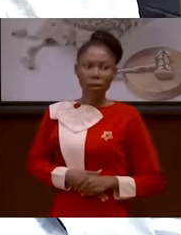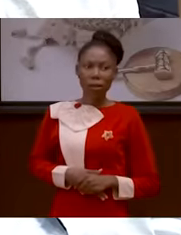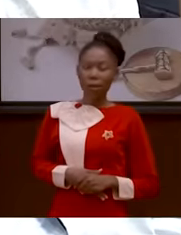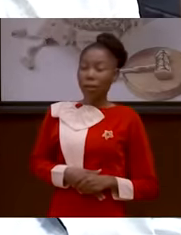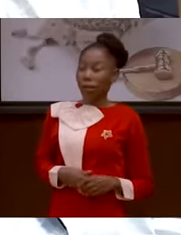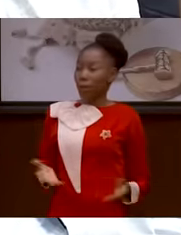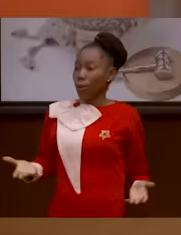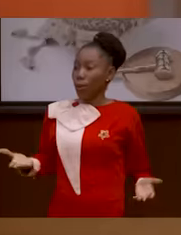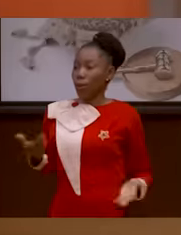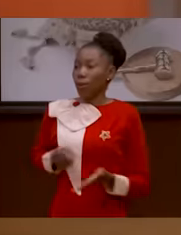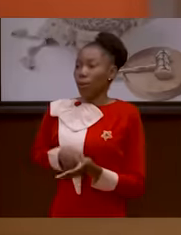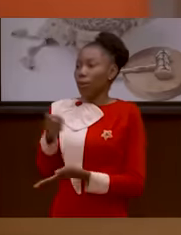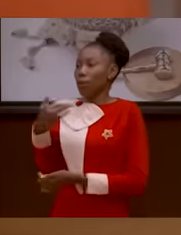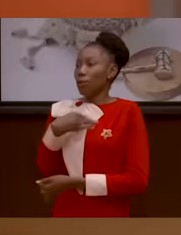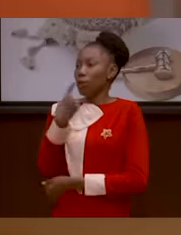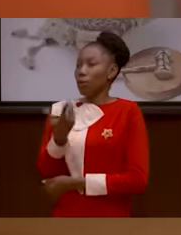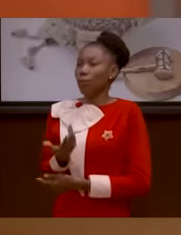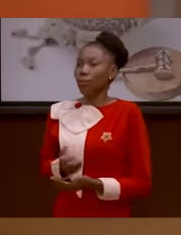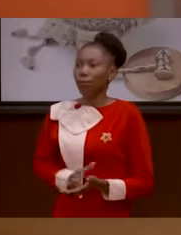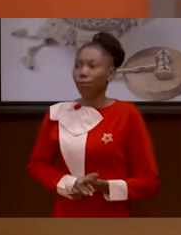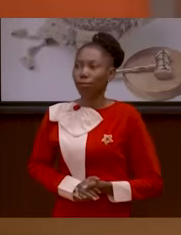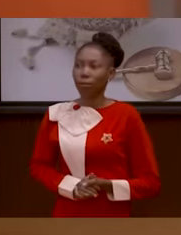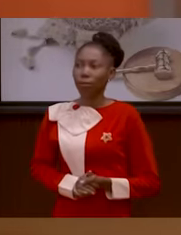What do you have to say to this?